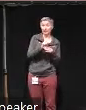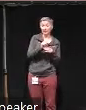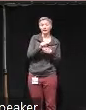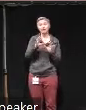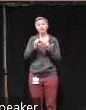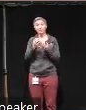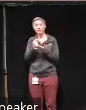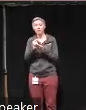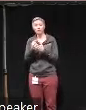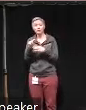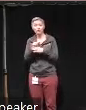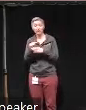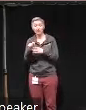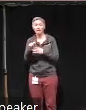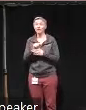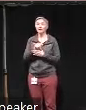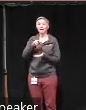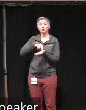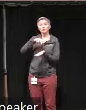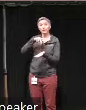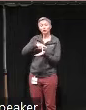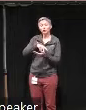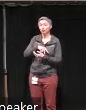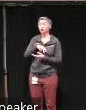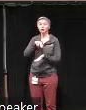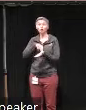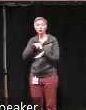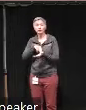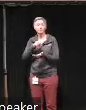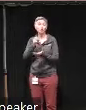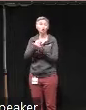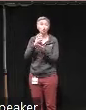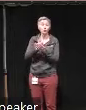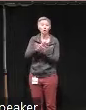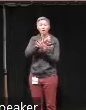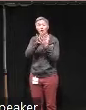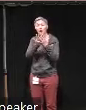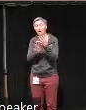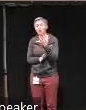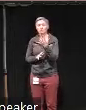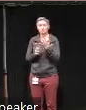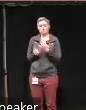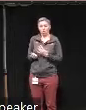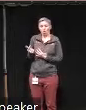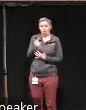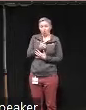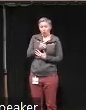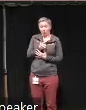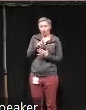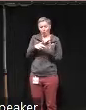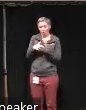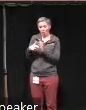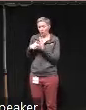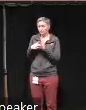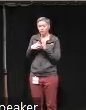family therapy training, nurse practitioners, nurses, and social work, all of them have been continuing